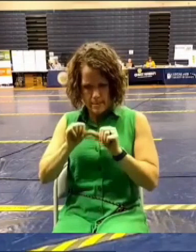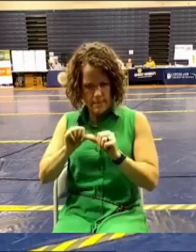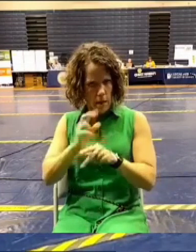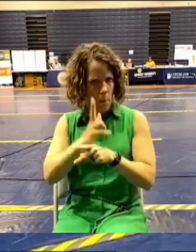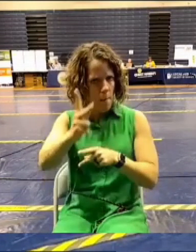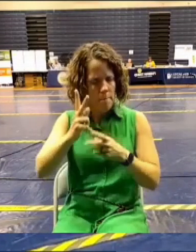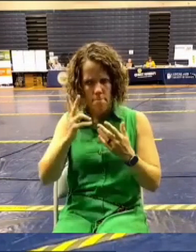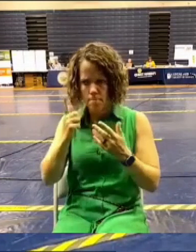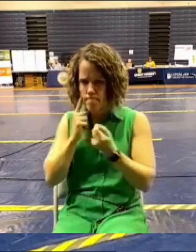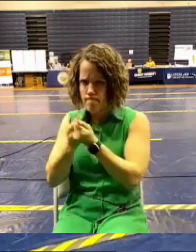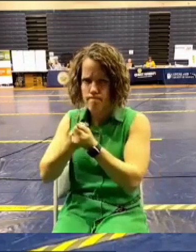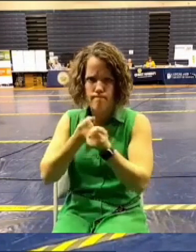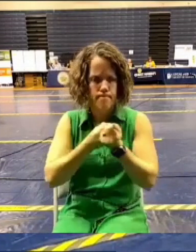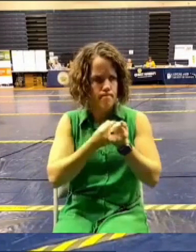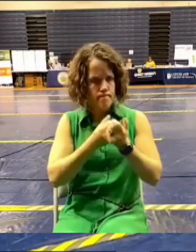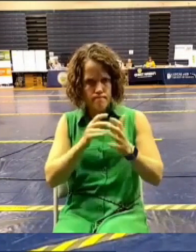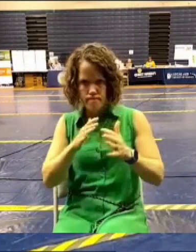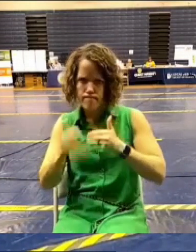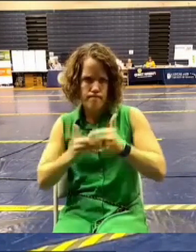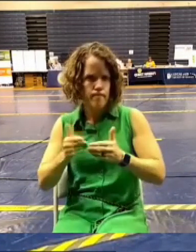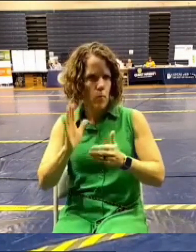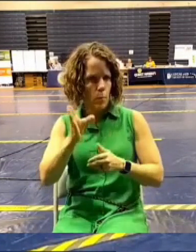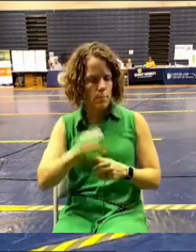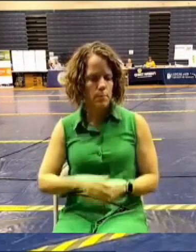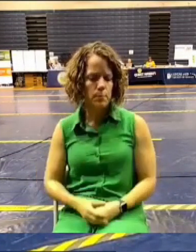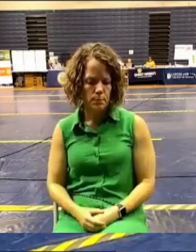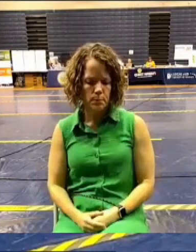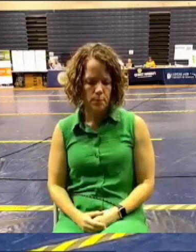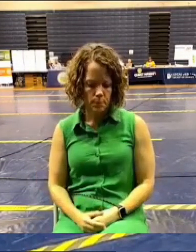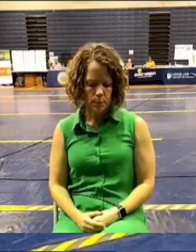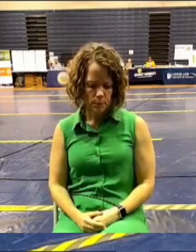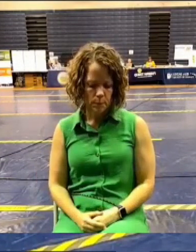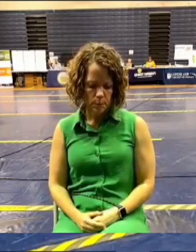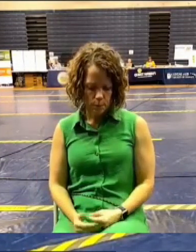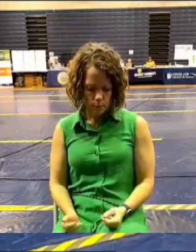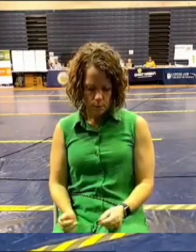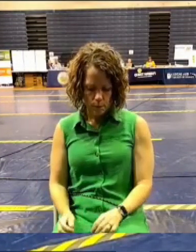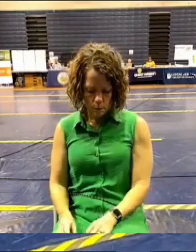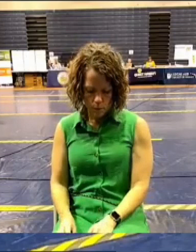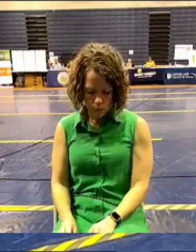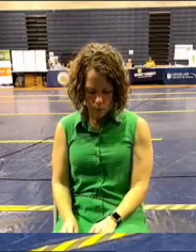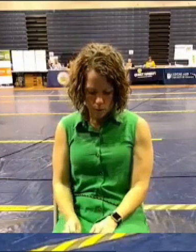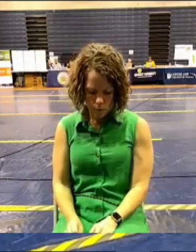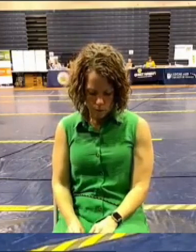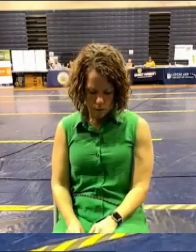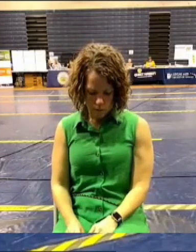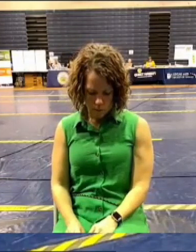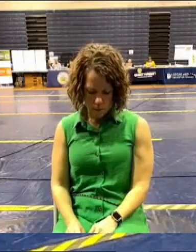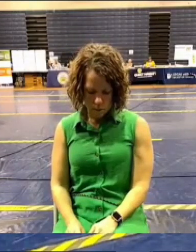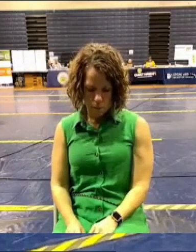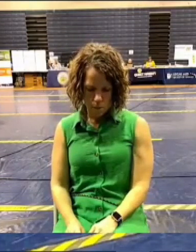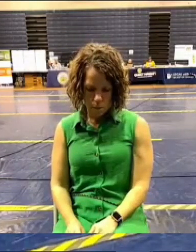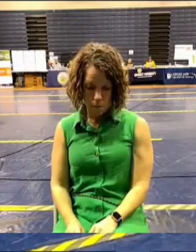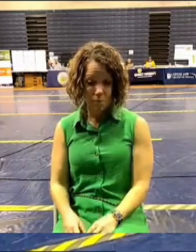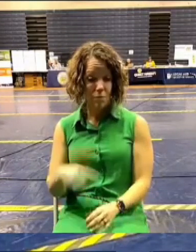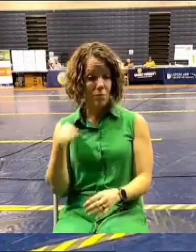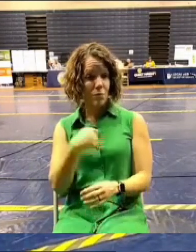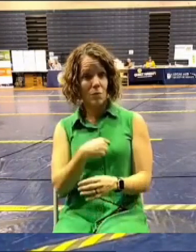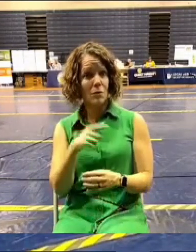What we need is we need this community to stand behind each